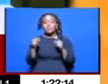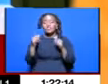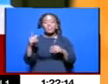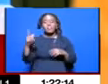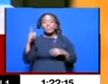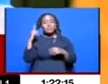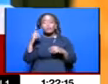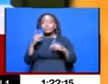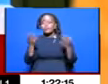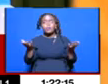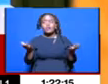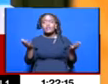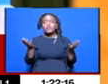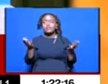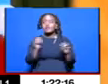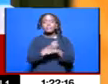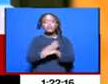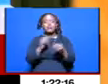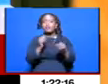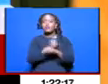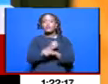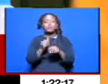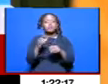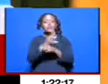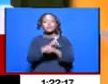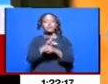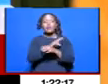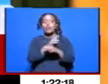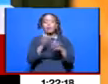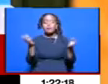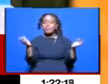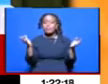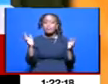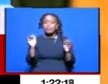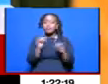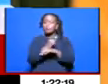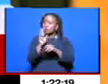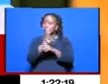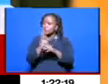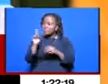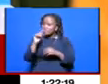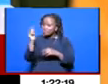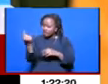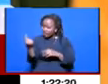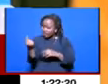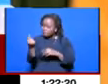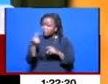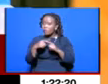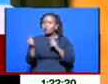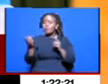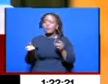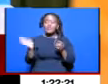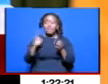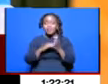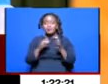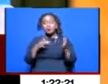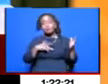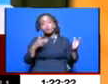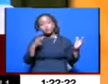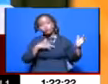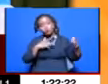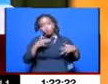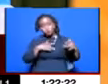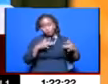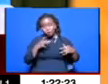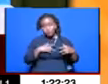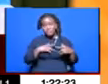not applicable in Kenya. I go on to consider the